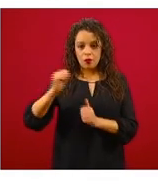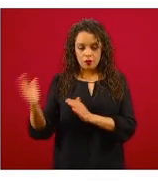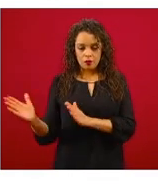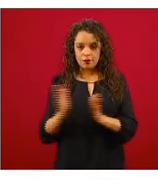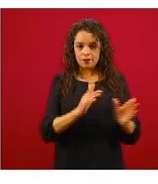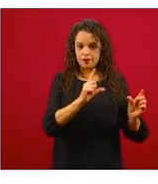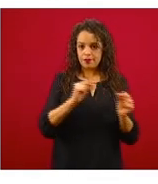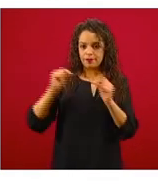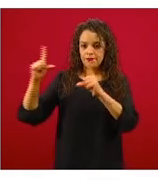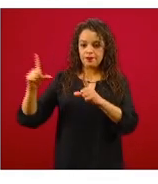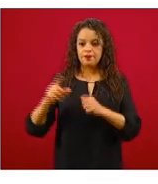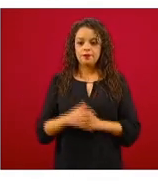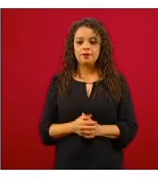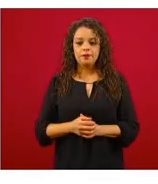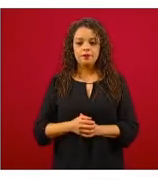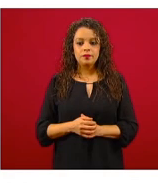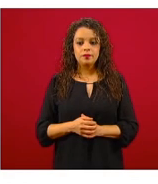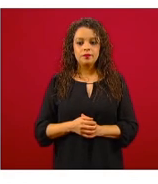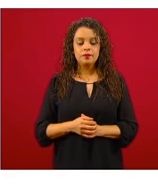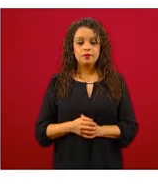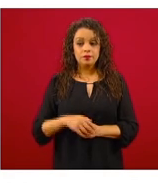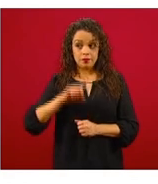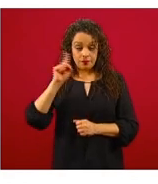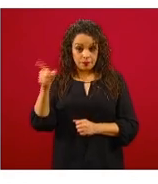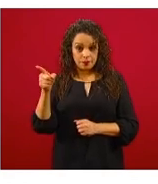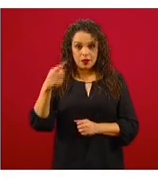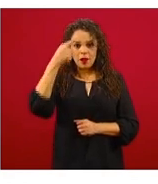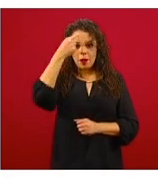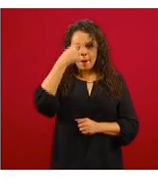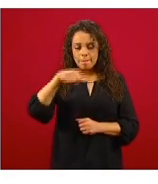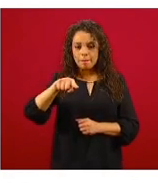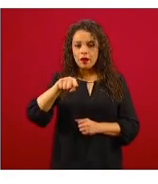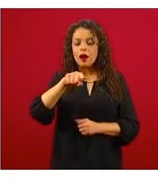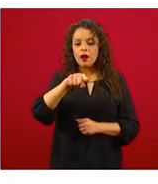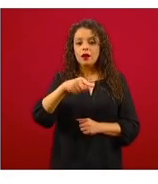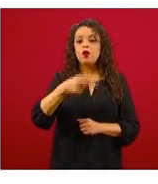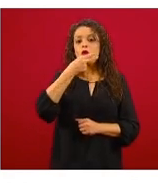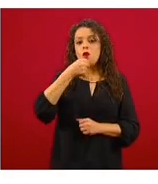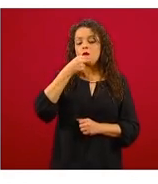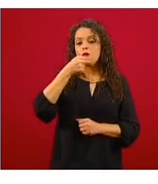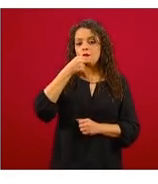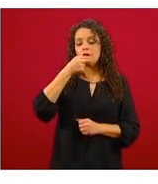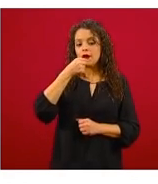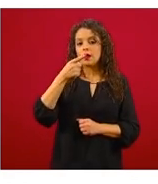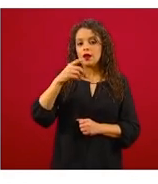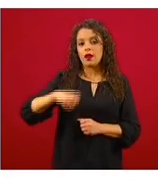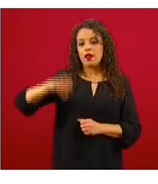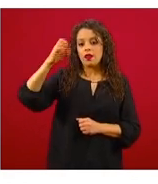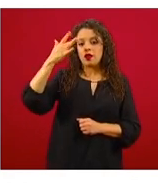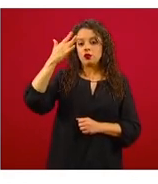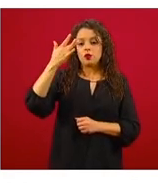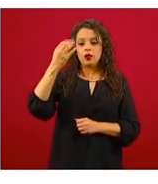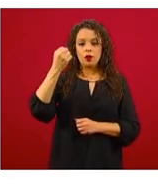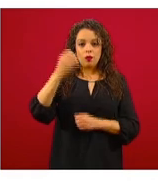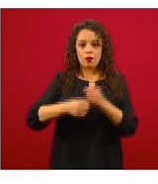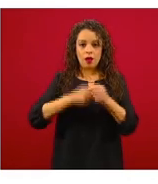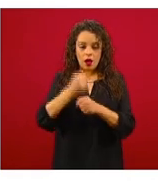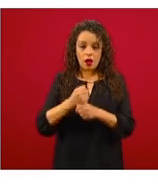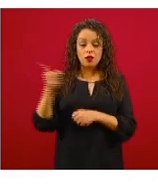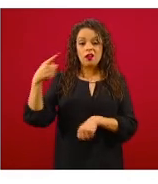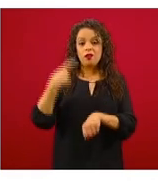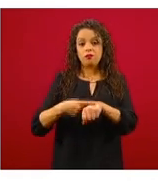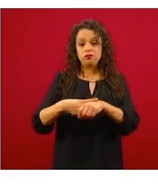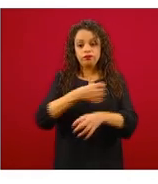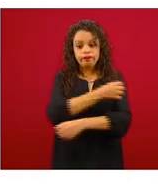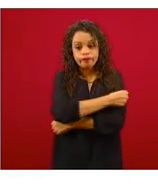Next, this is for a man who's 59 years old, who is obese. So